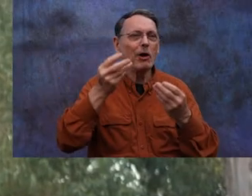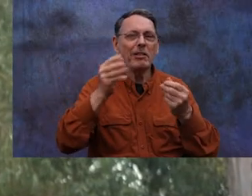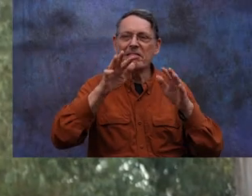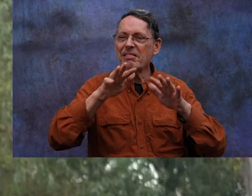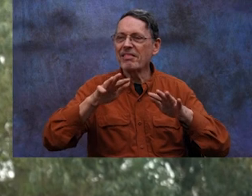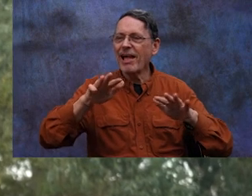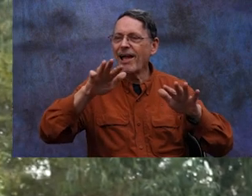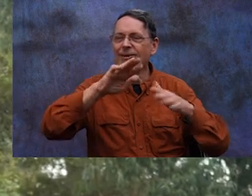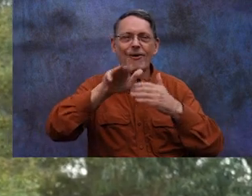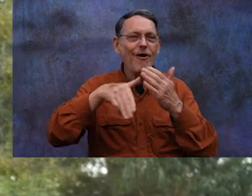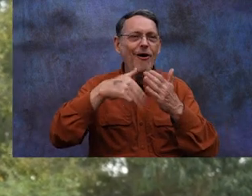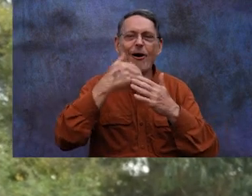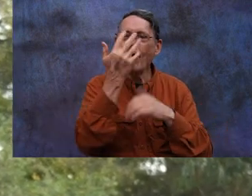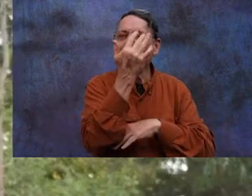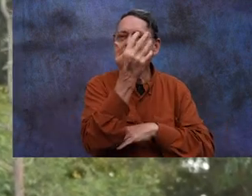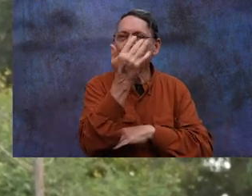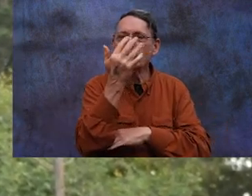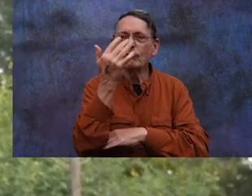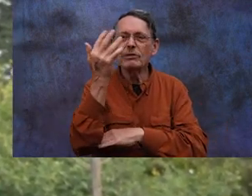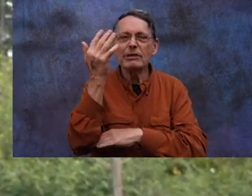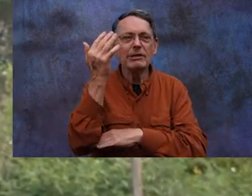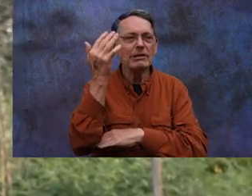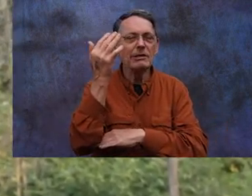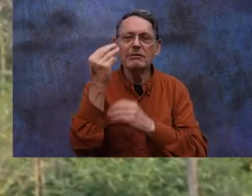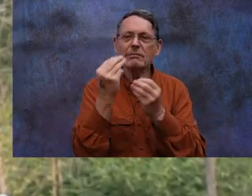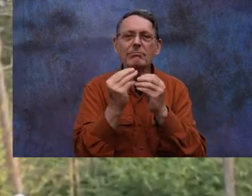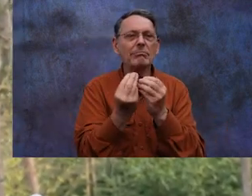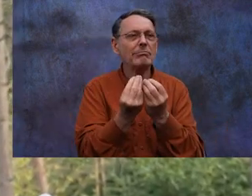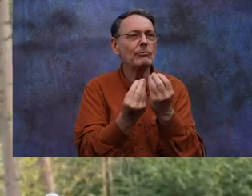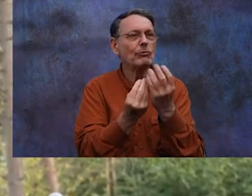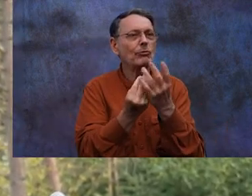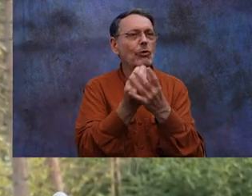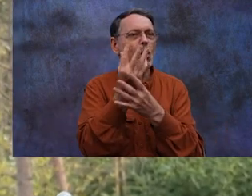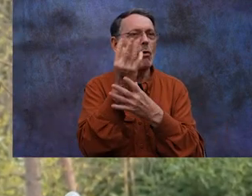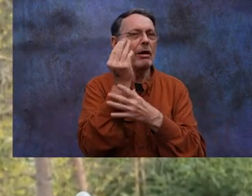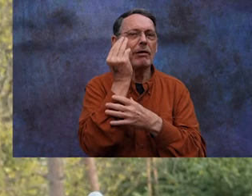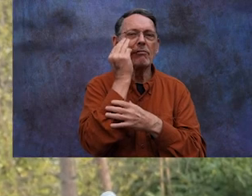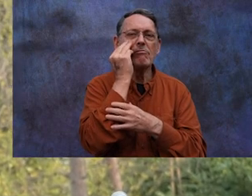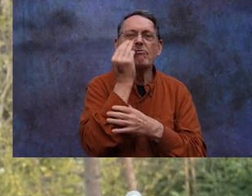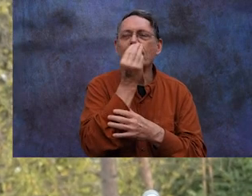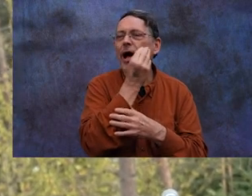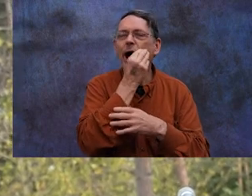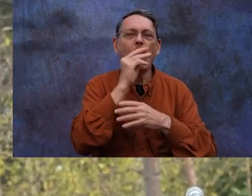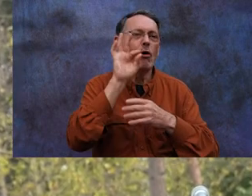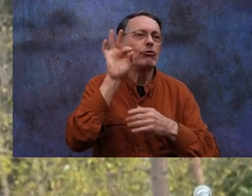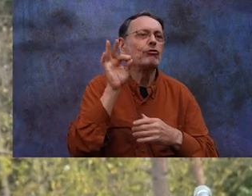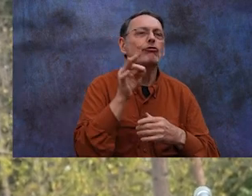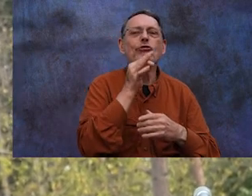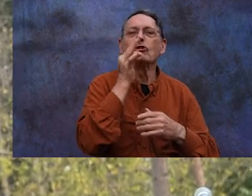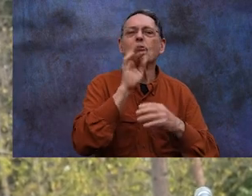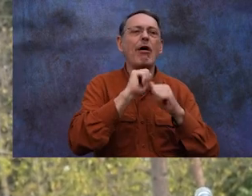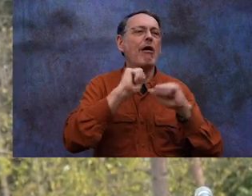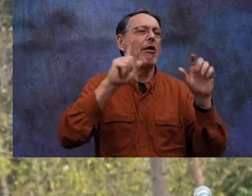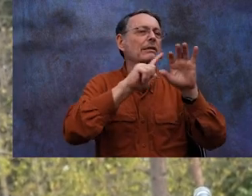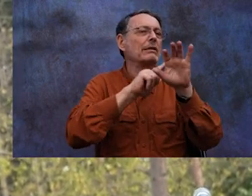all of the trees are in bud and in blossom and in fruit all at once.